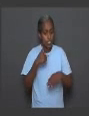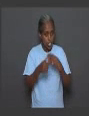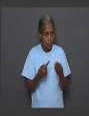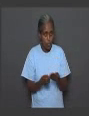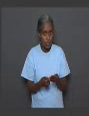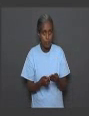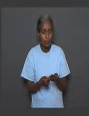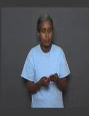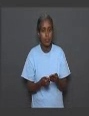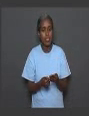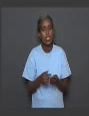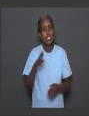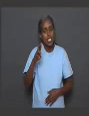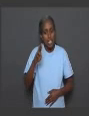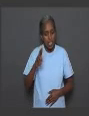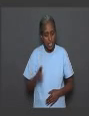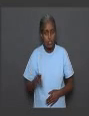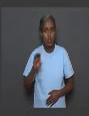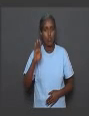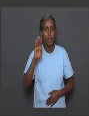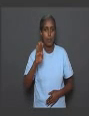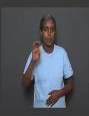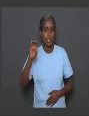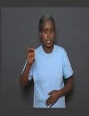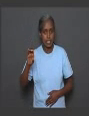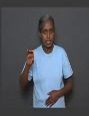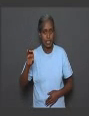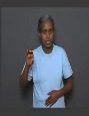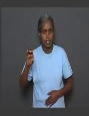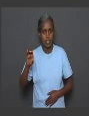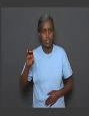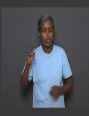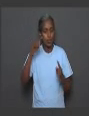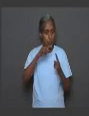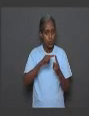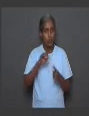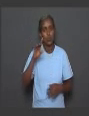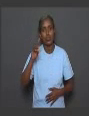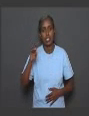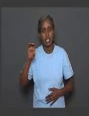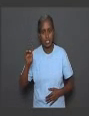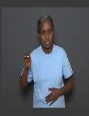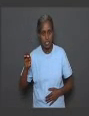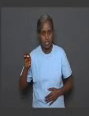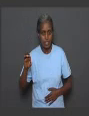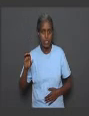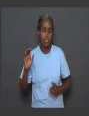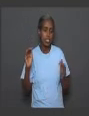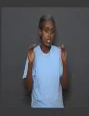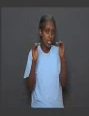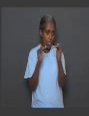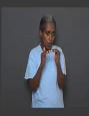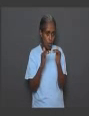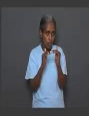Therefore, the ratio of BC to DC is